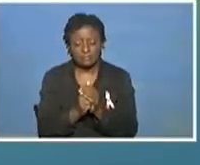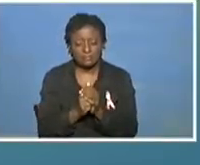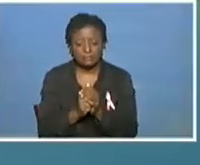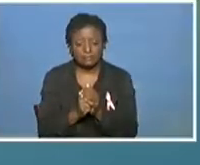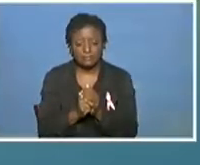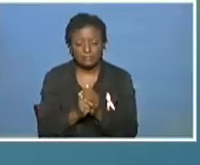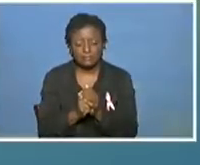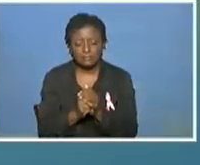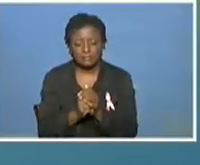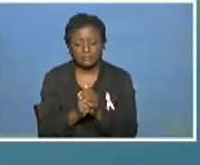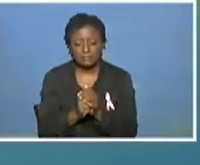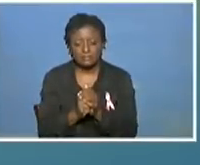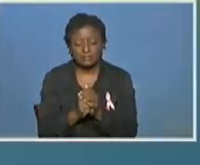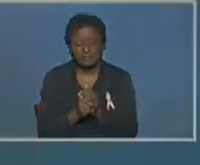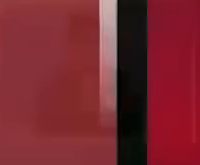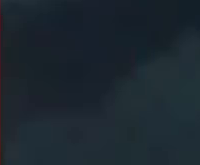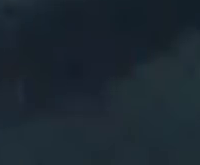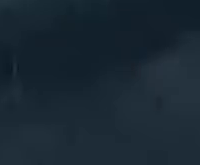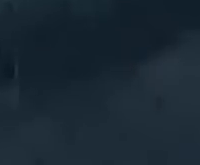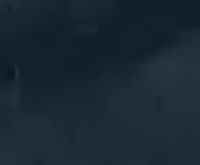Bahamas.